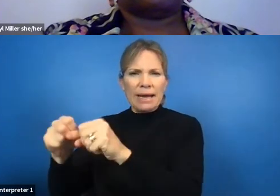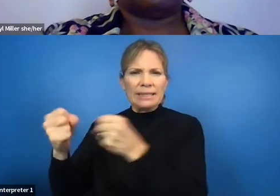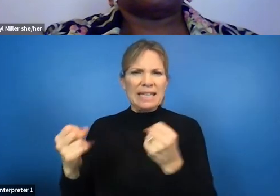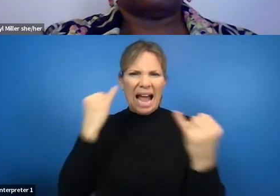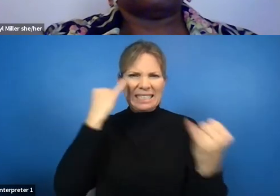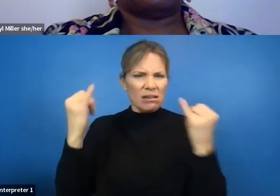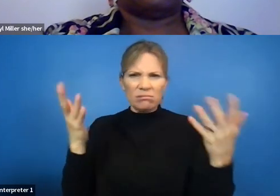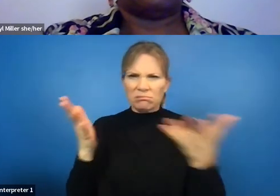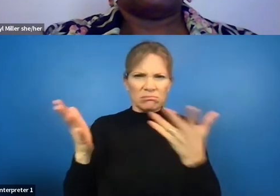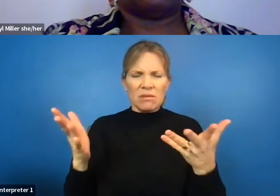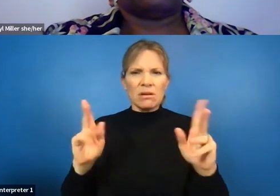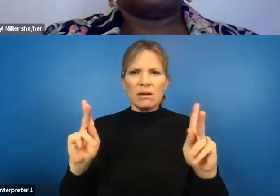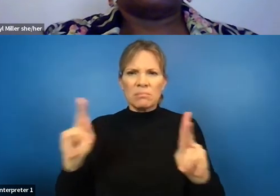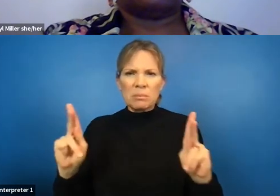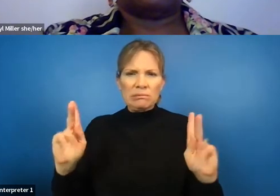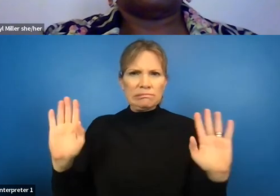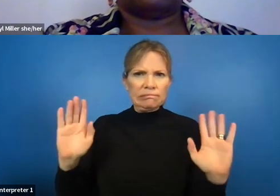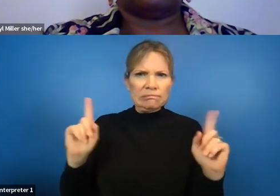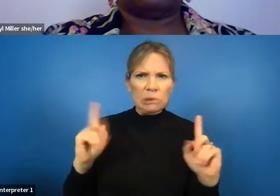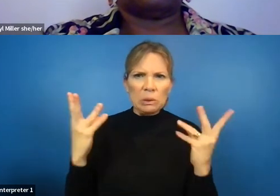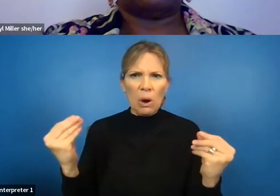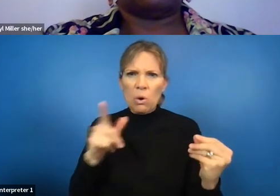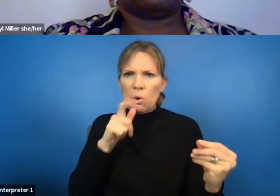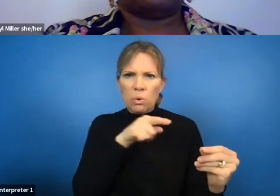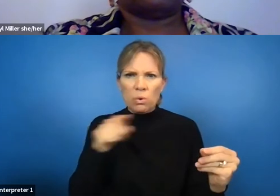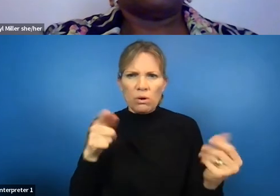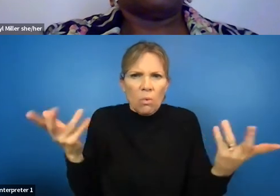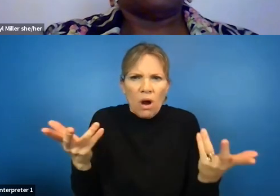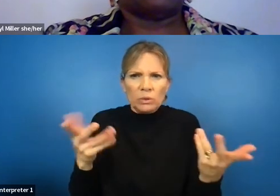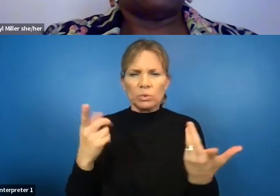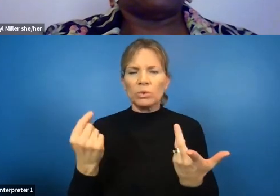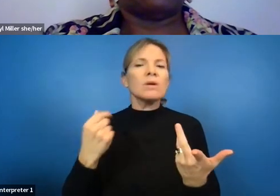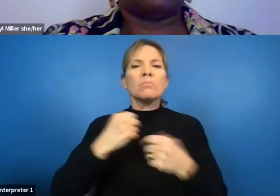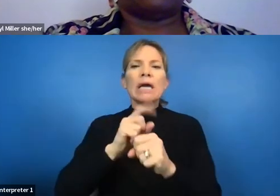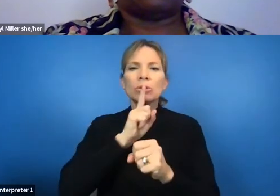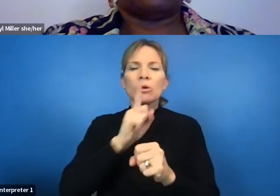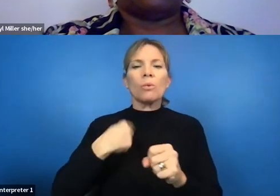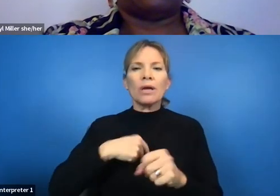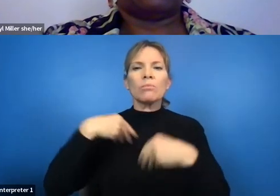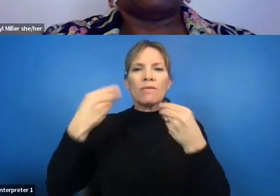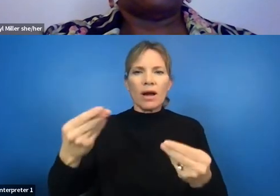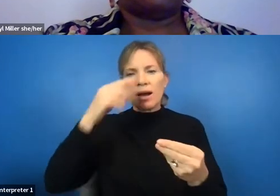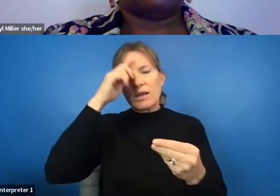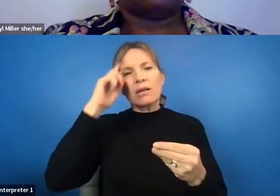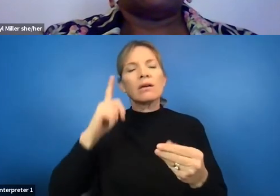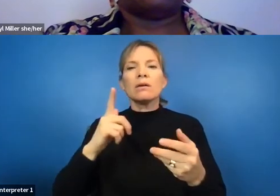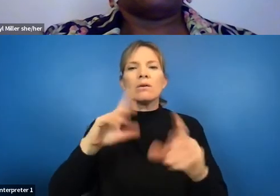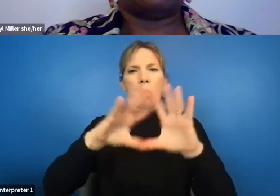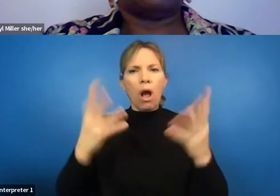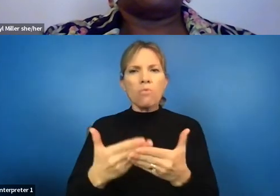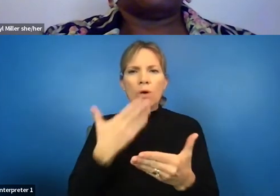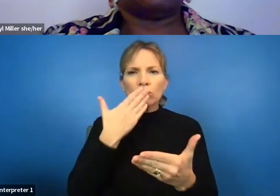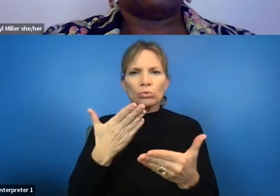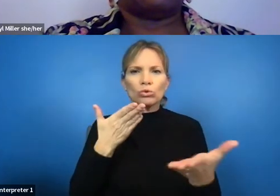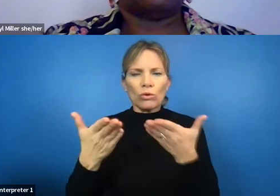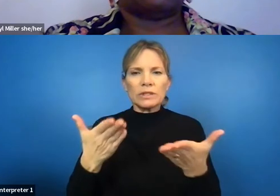idea, and people just don't know where to go or who's doing what. And so we want to make sure that we provide well-rounded services and